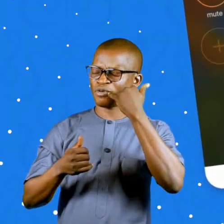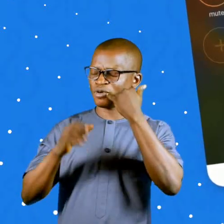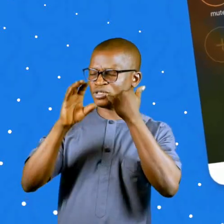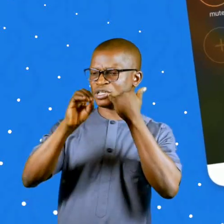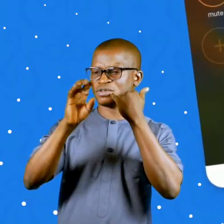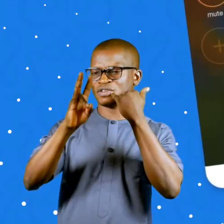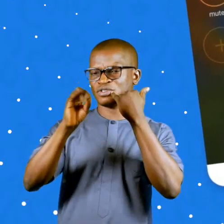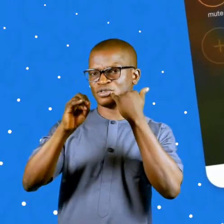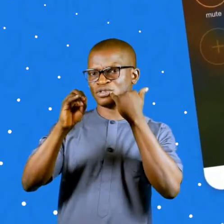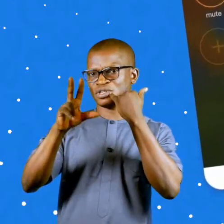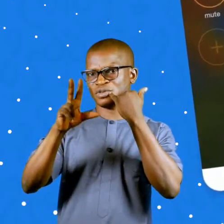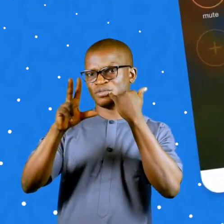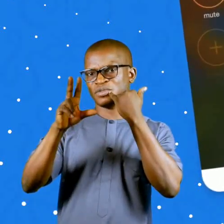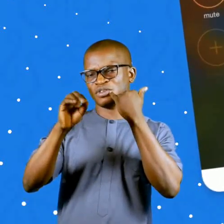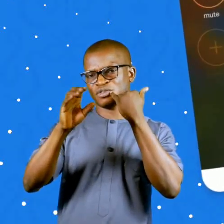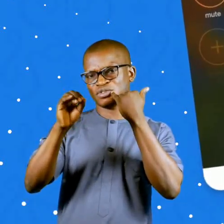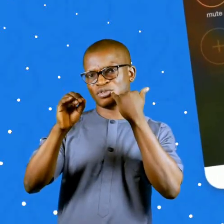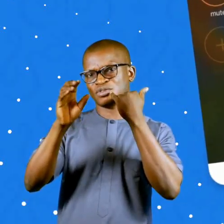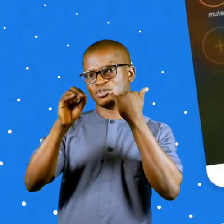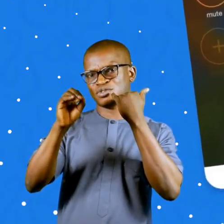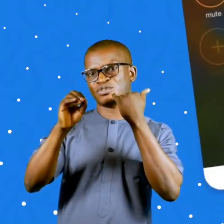Naptip hotline 0703